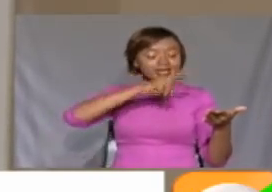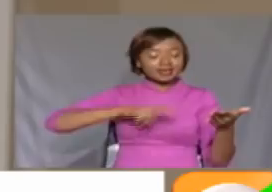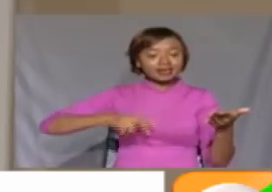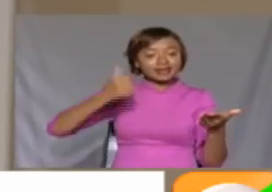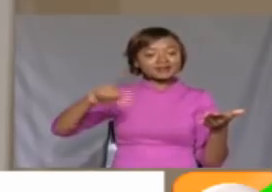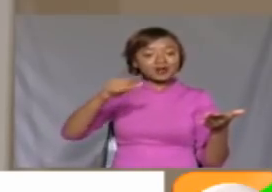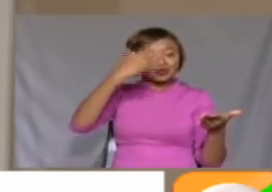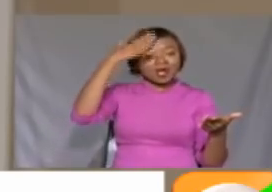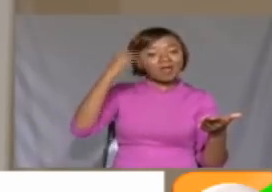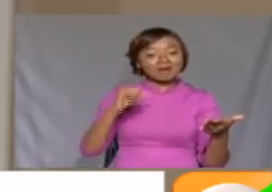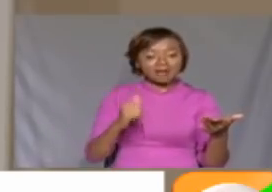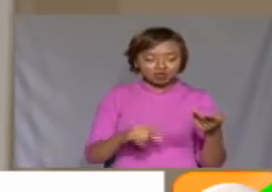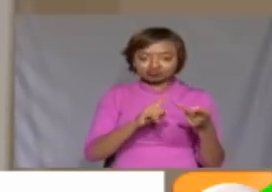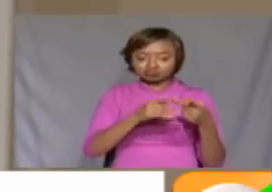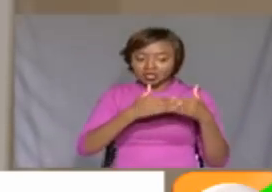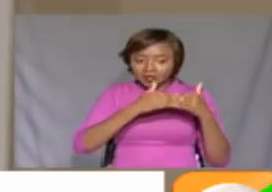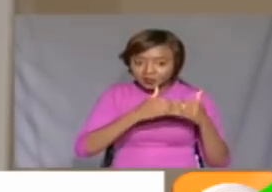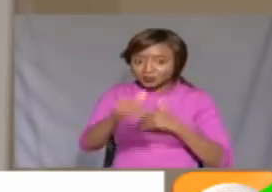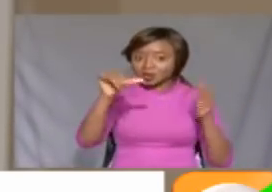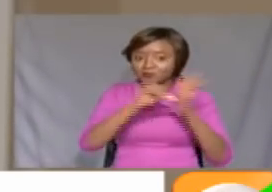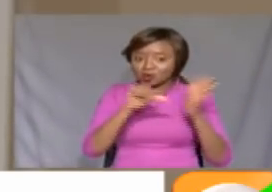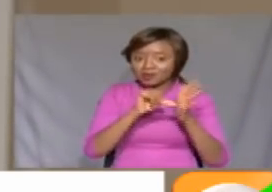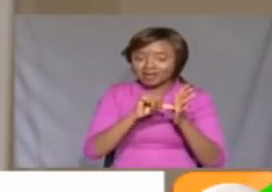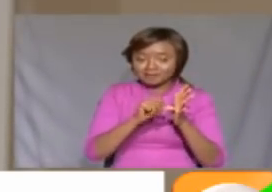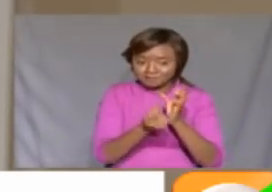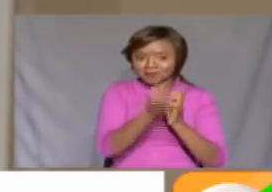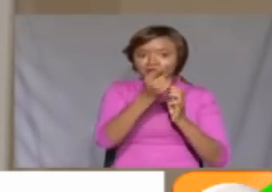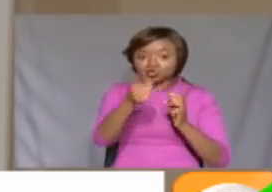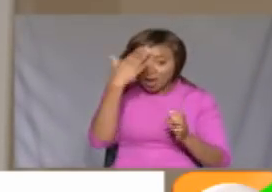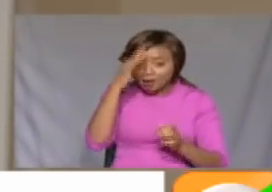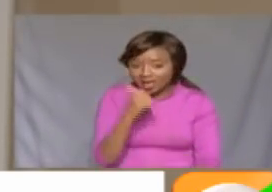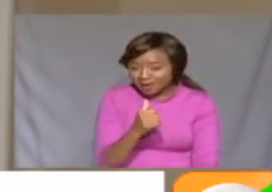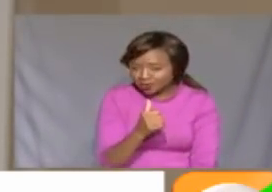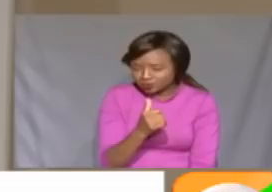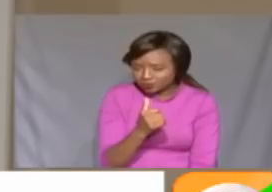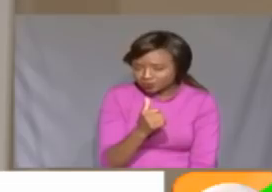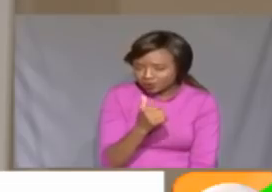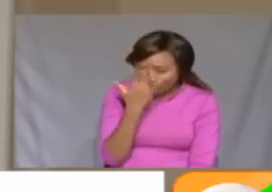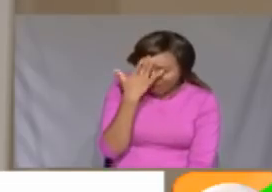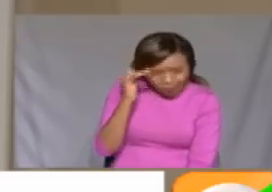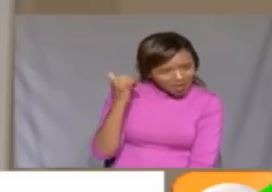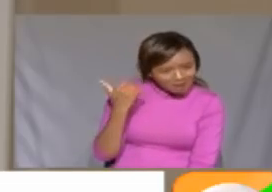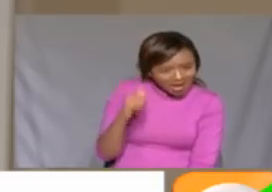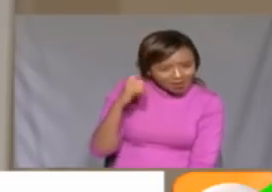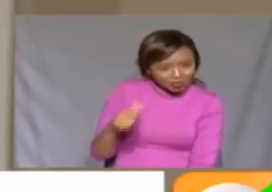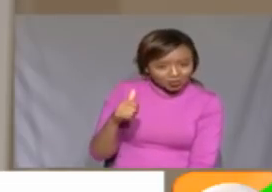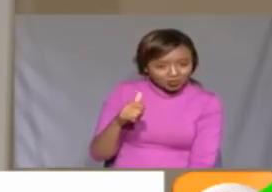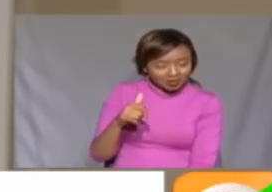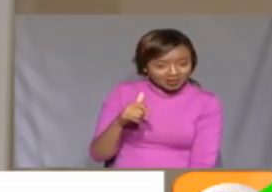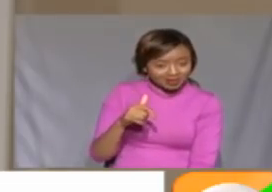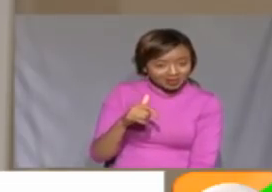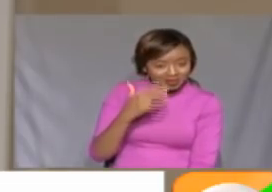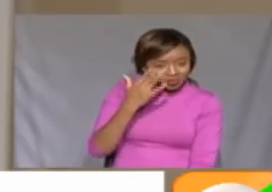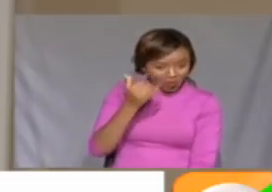aware, whose consequences you don't know? There's a problem there. Because that decision, that by that stroke of